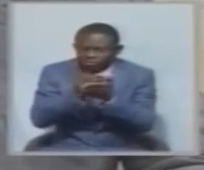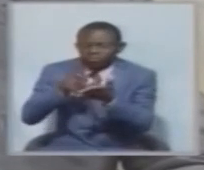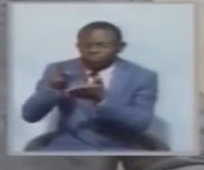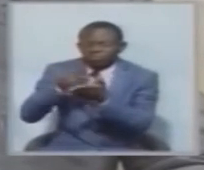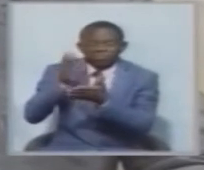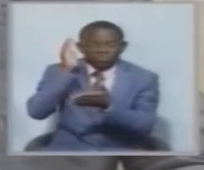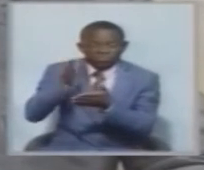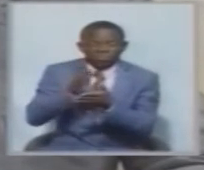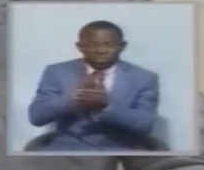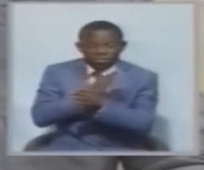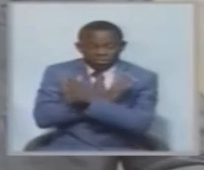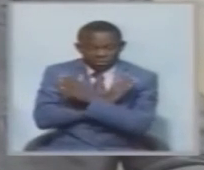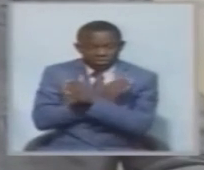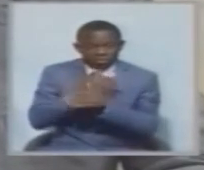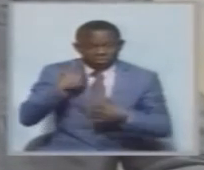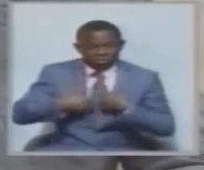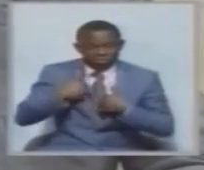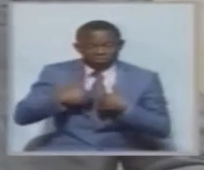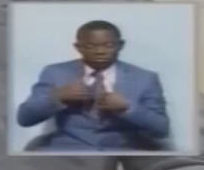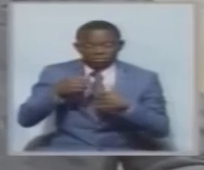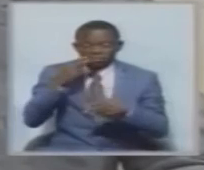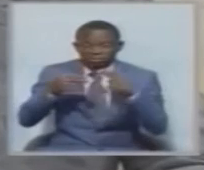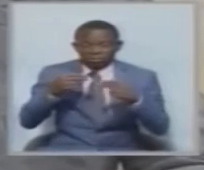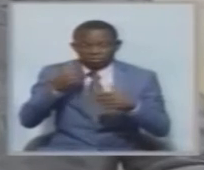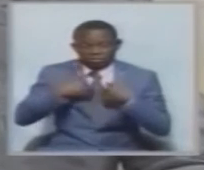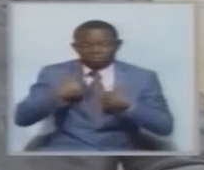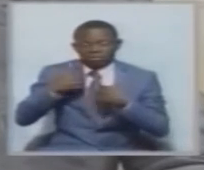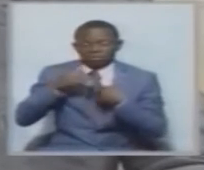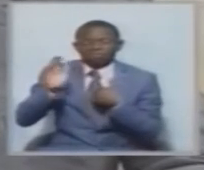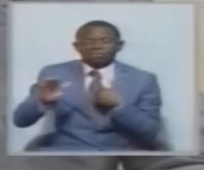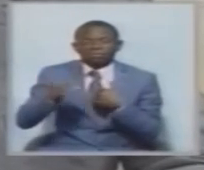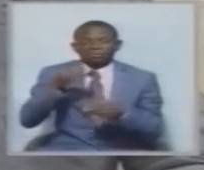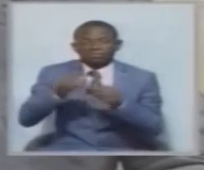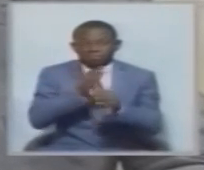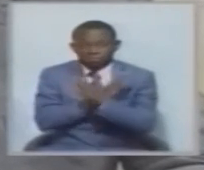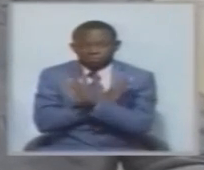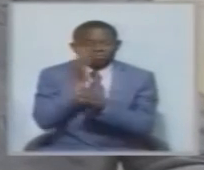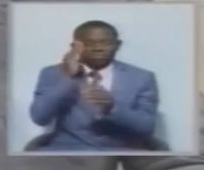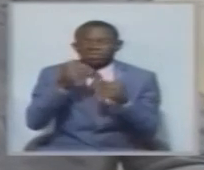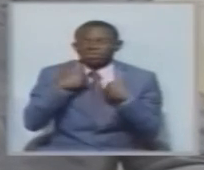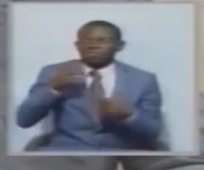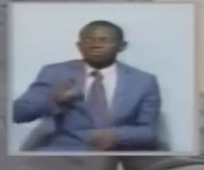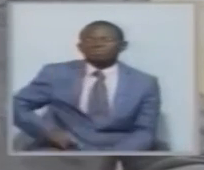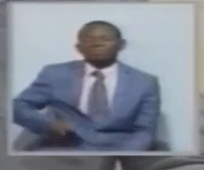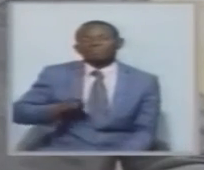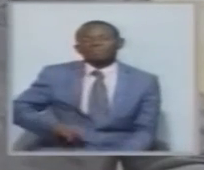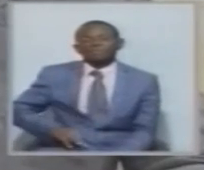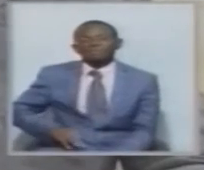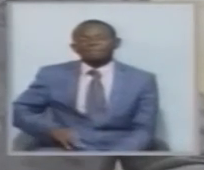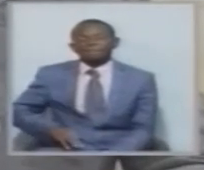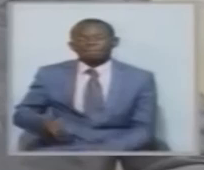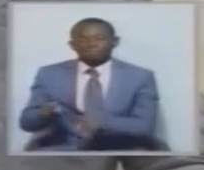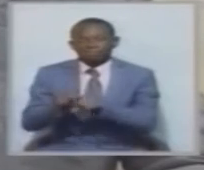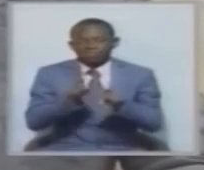time, you see that, yes, we'll have these benefits accruing. Employment creation, because in the